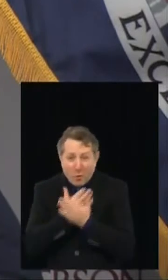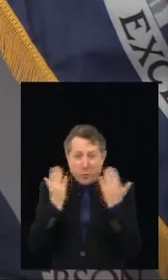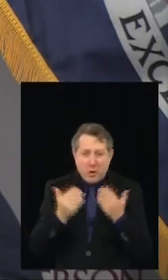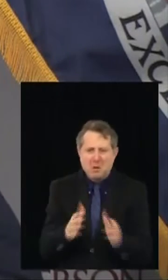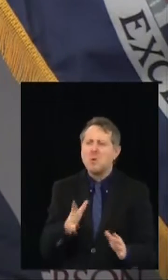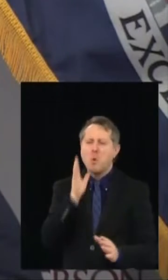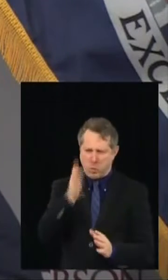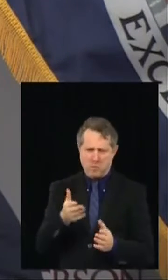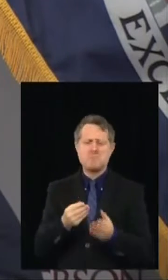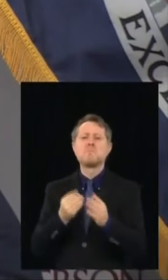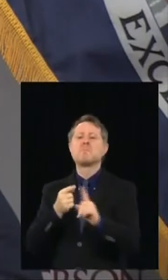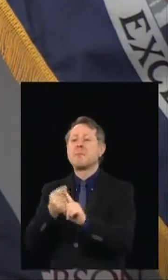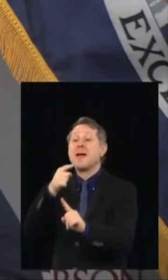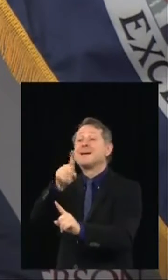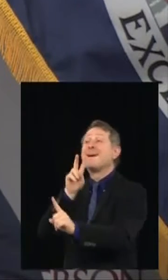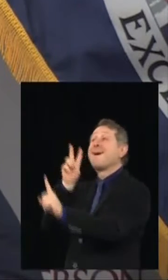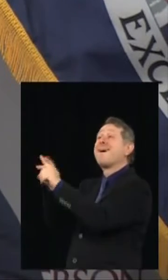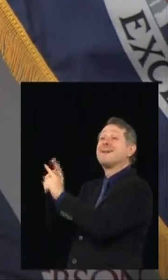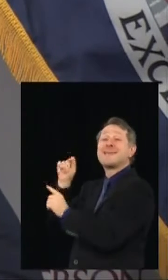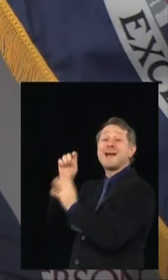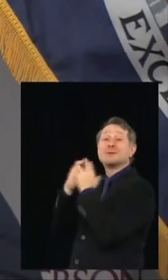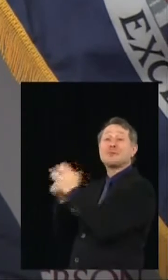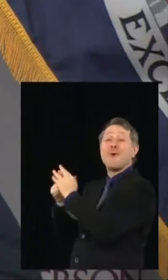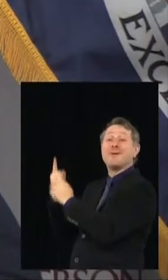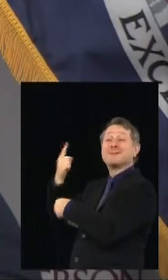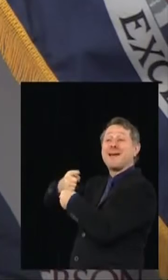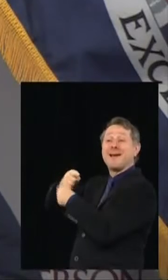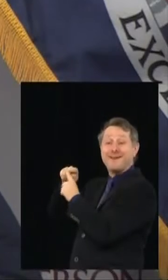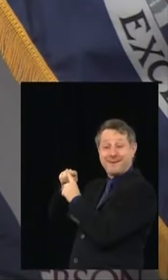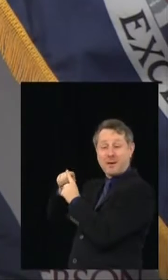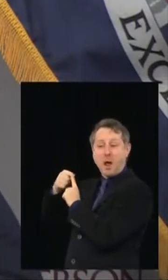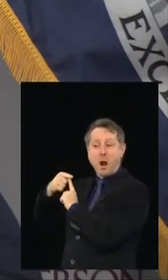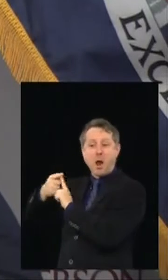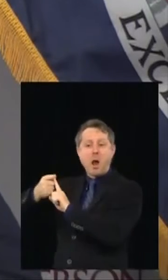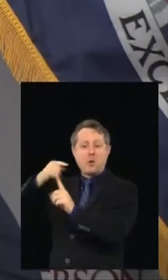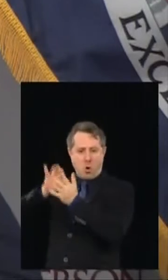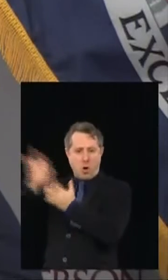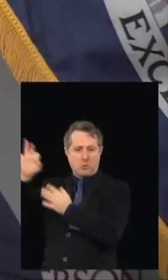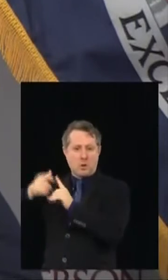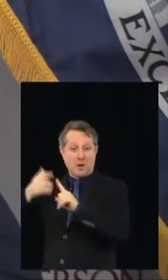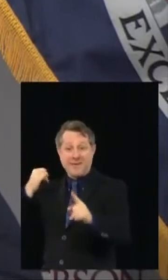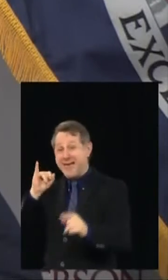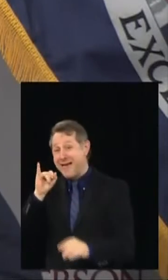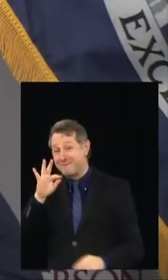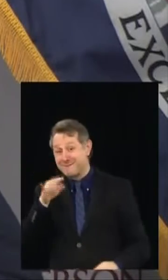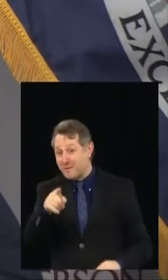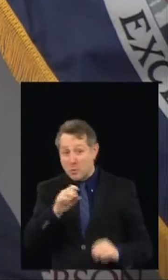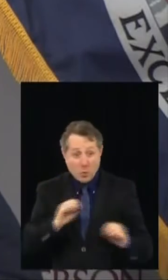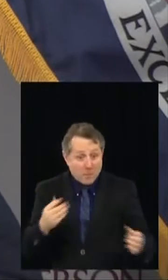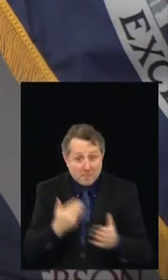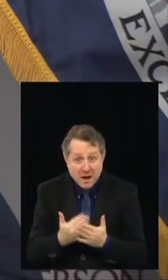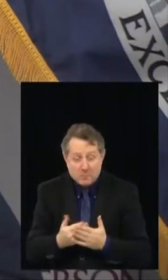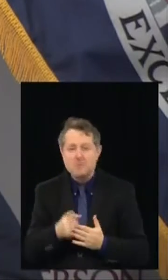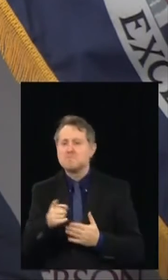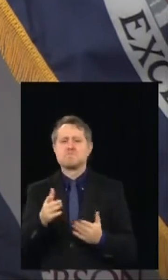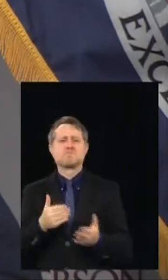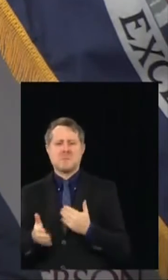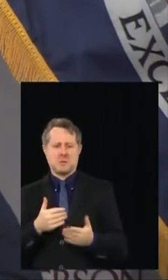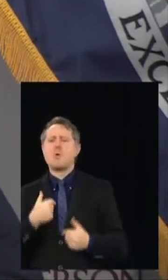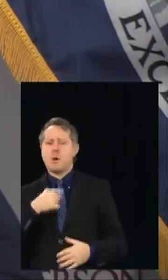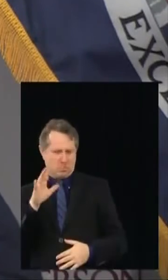but you still don't have the check today. And all that matters to you is you want that check in your hand today because you need it. I get